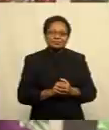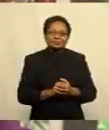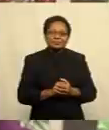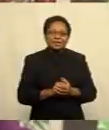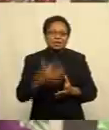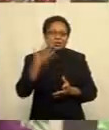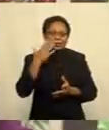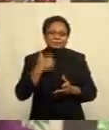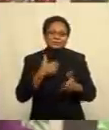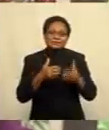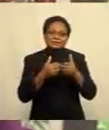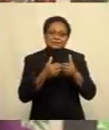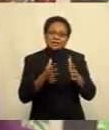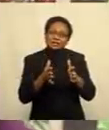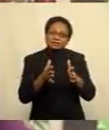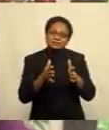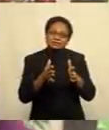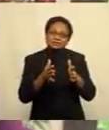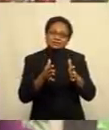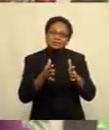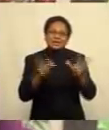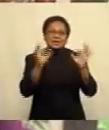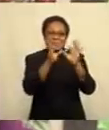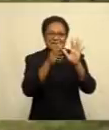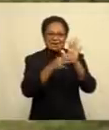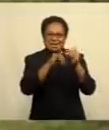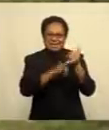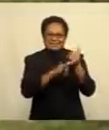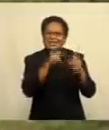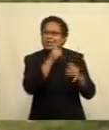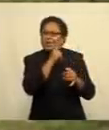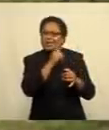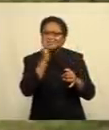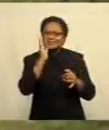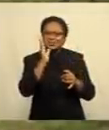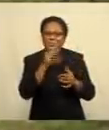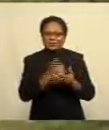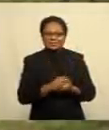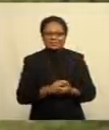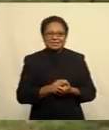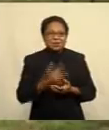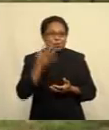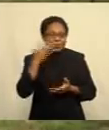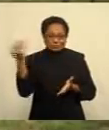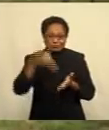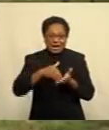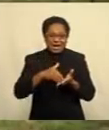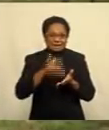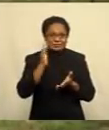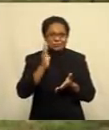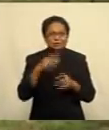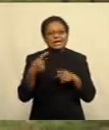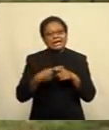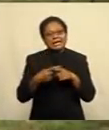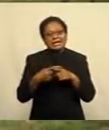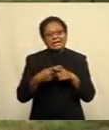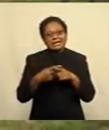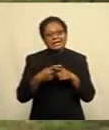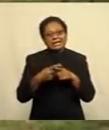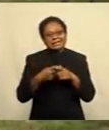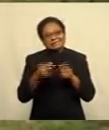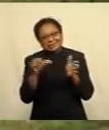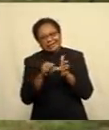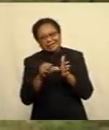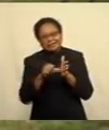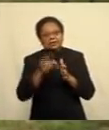attending, I went to Ballantyne Memorial School. When Kadilala got to Suva, she lacked proper English, but she was